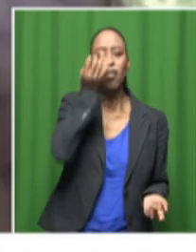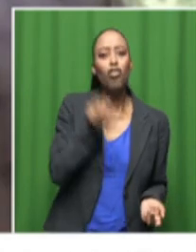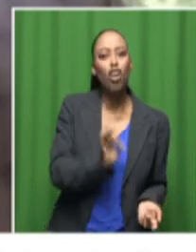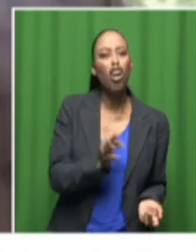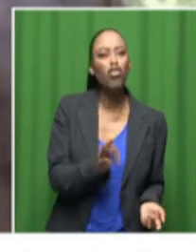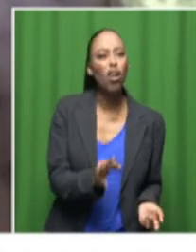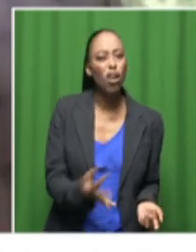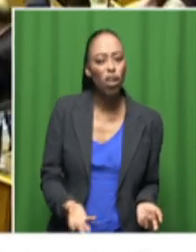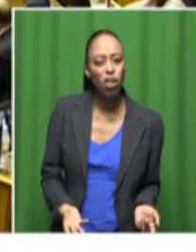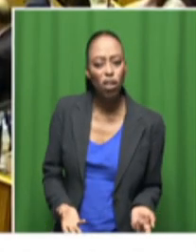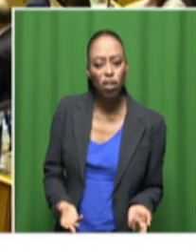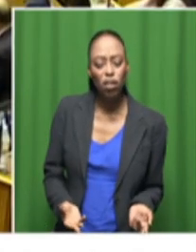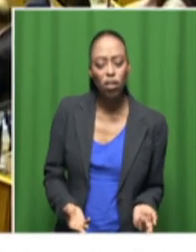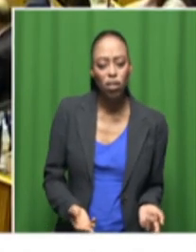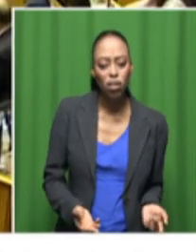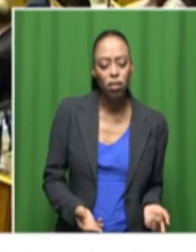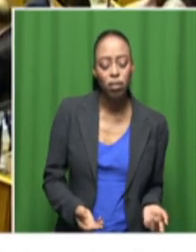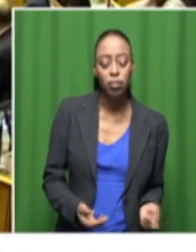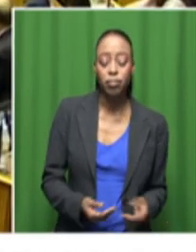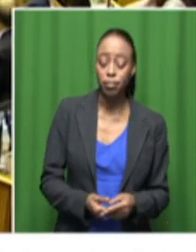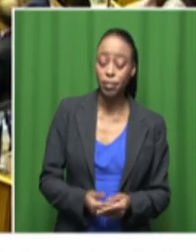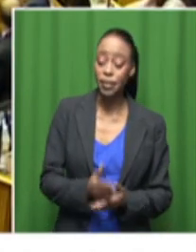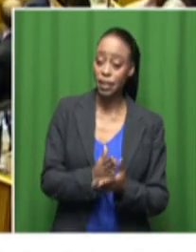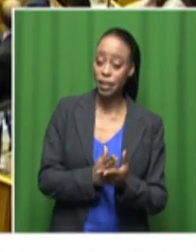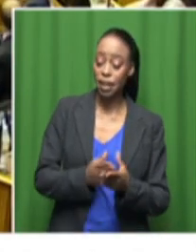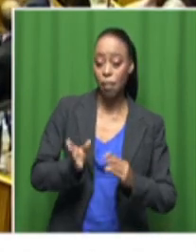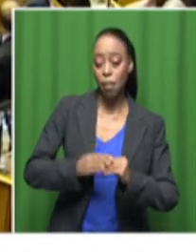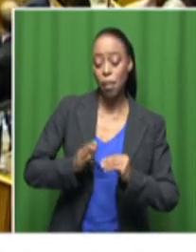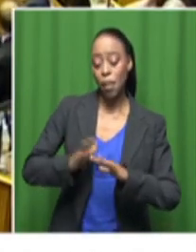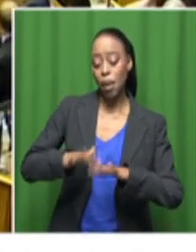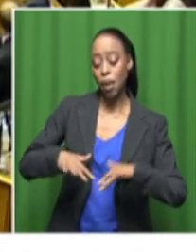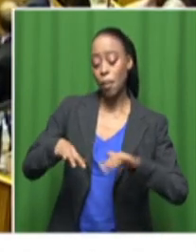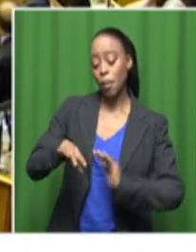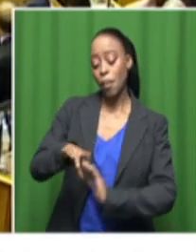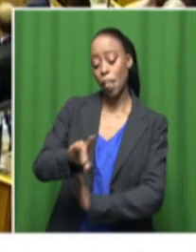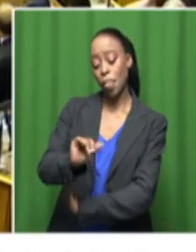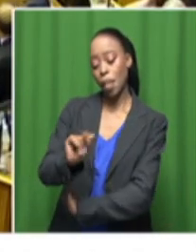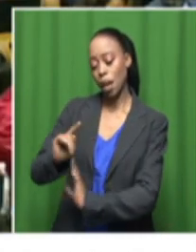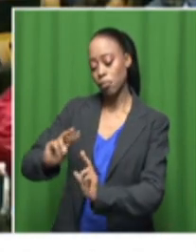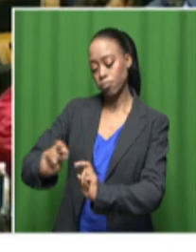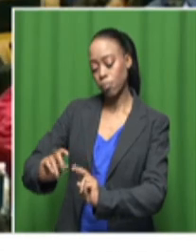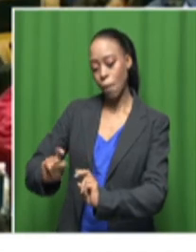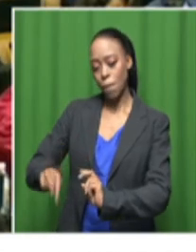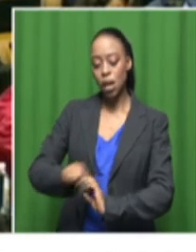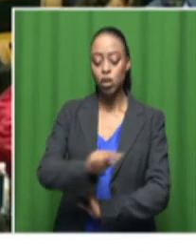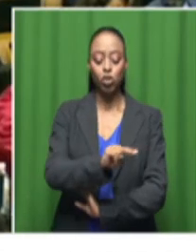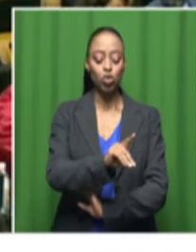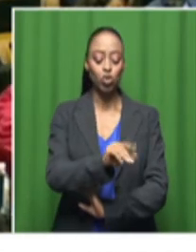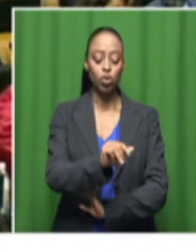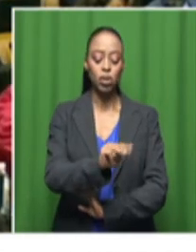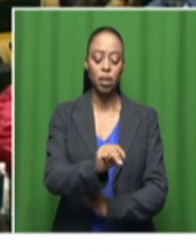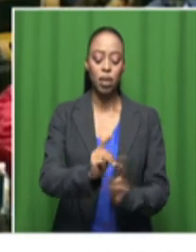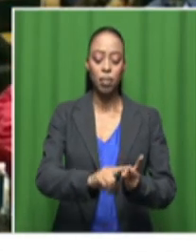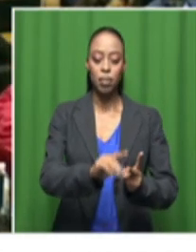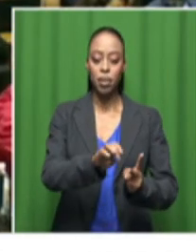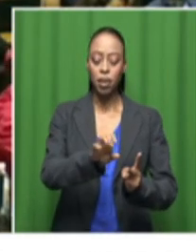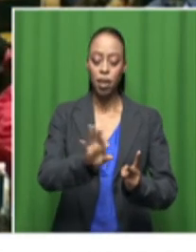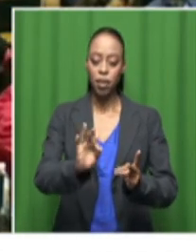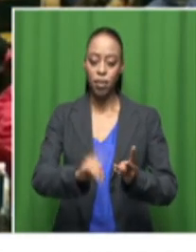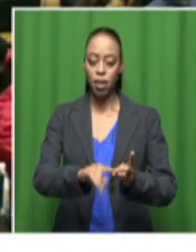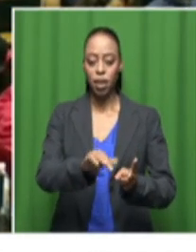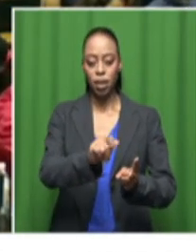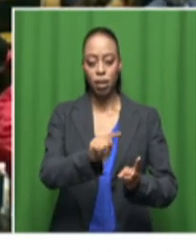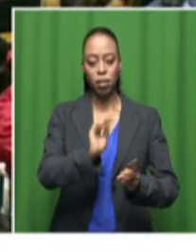Raise your point of order, Advocate Mpofu. While some MPs called for Mpofu to be probed, the UDM, EFF, and ATM